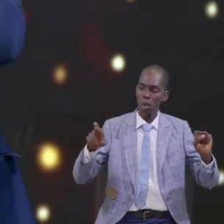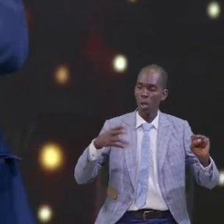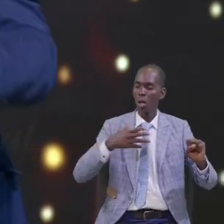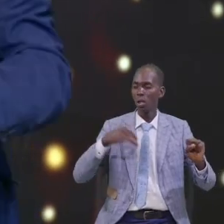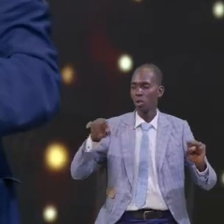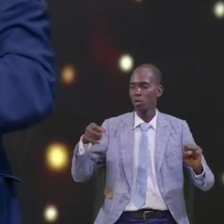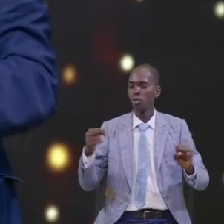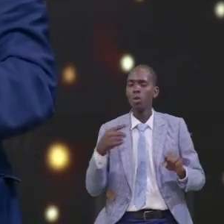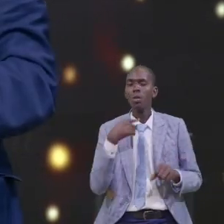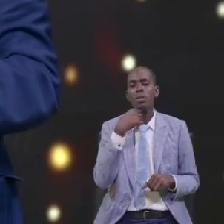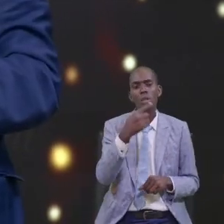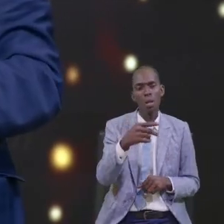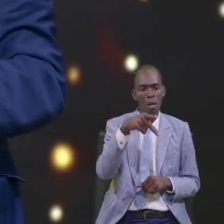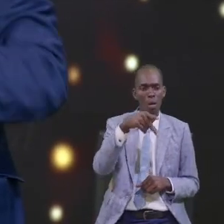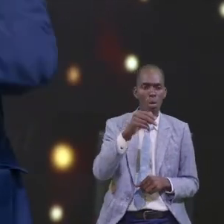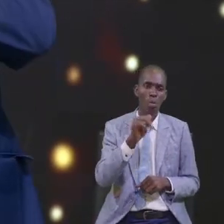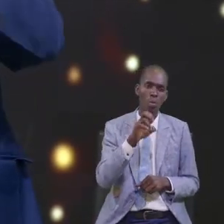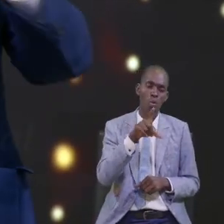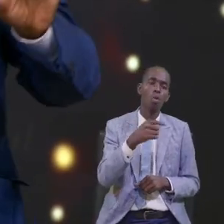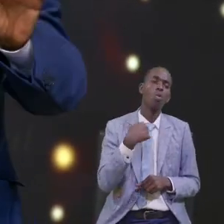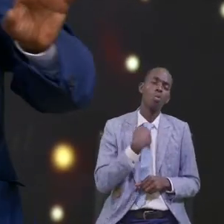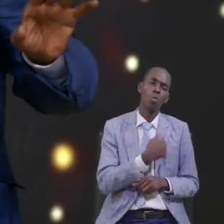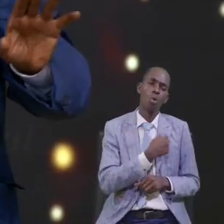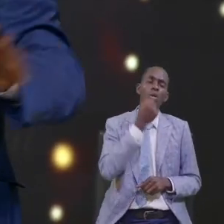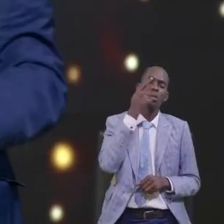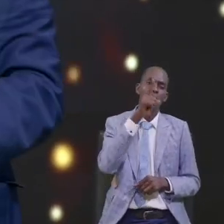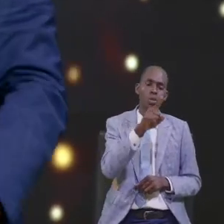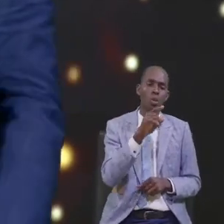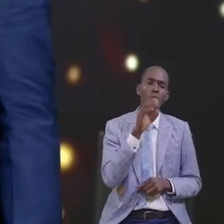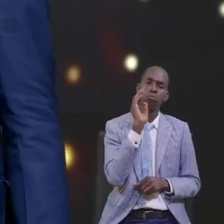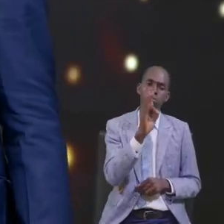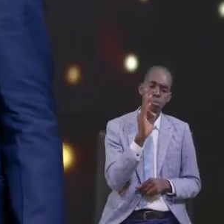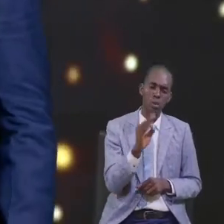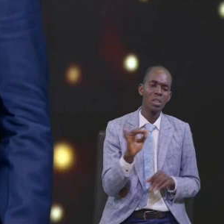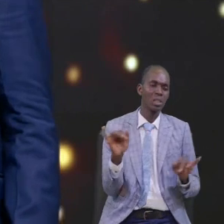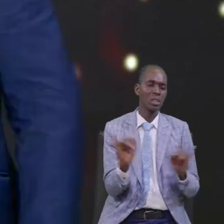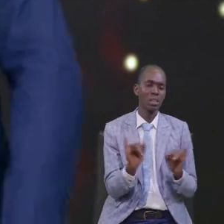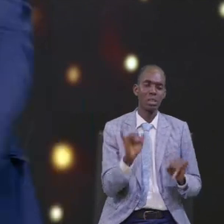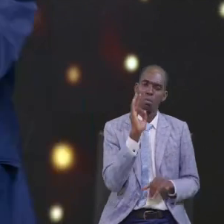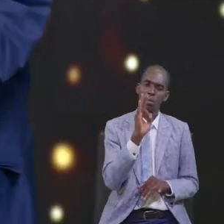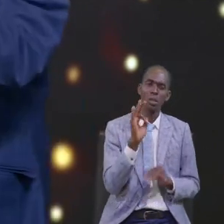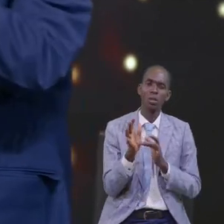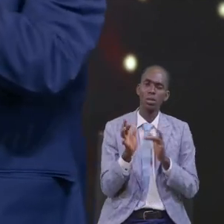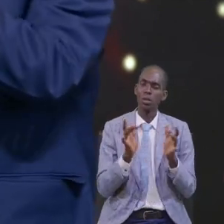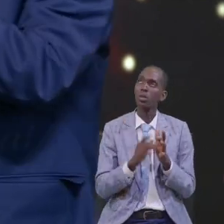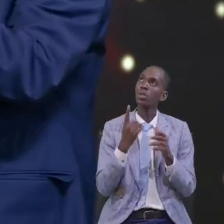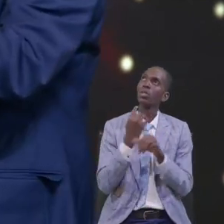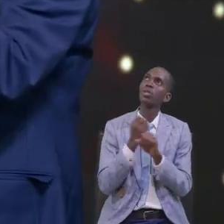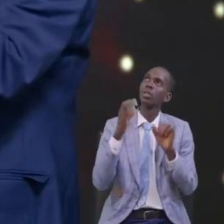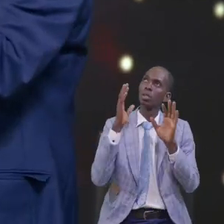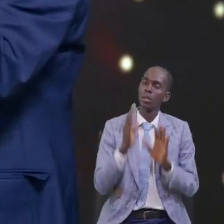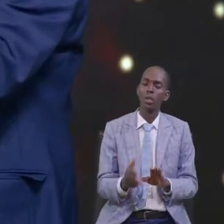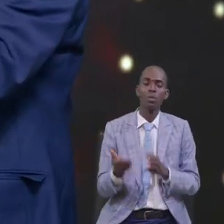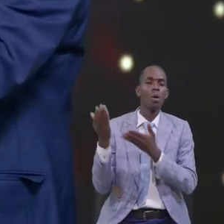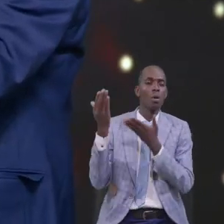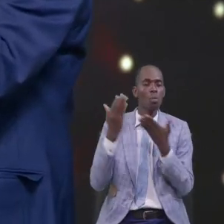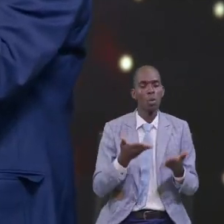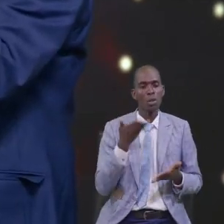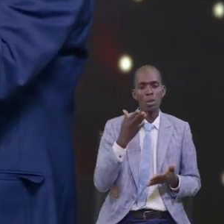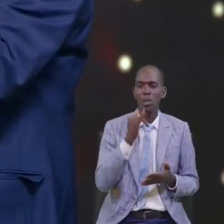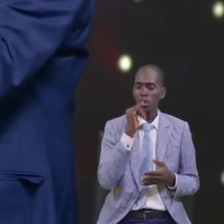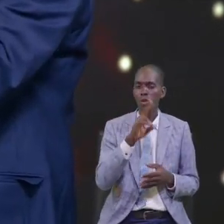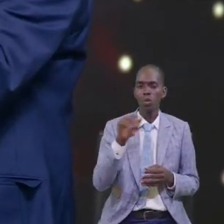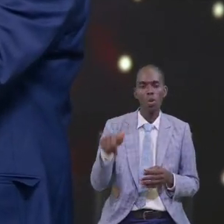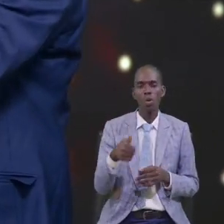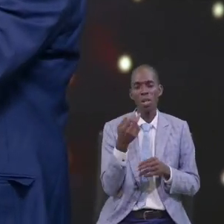say, yes, we understand the gospel you are preaching, the same gospel that Jesus is Savior, that there is no other name